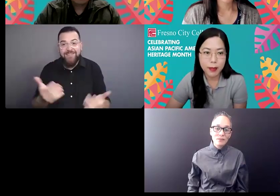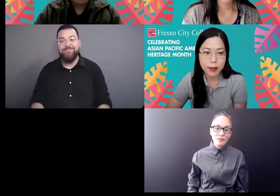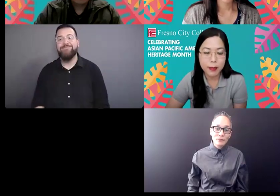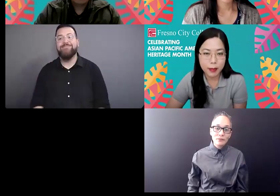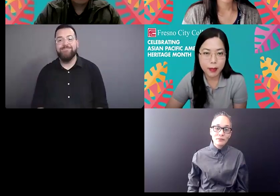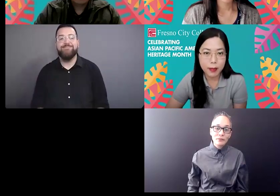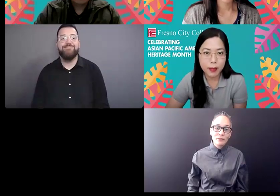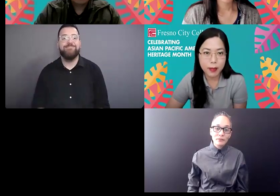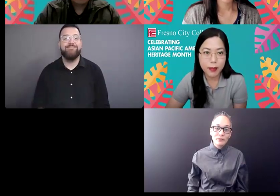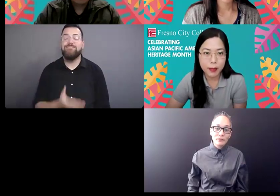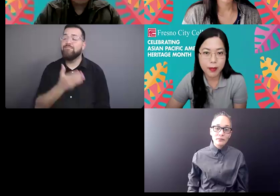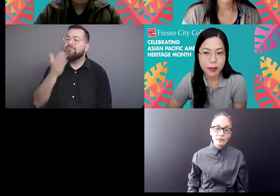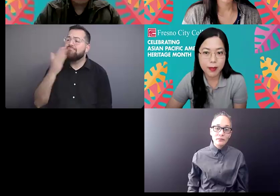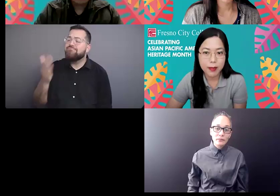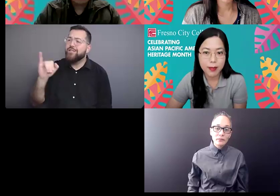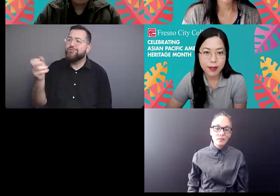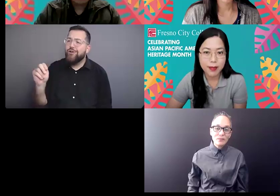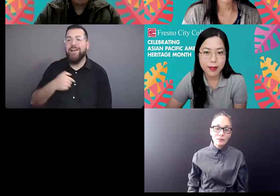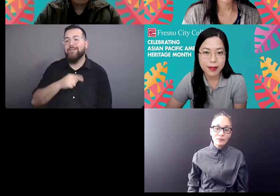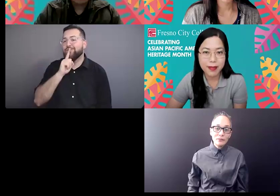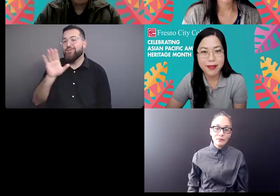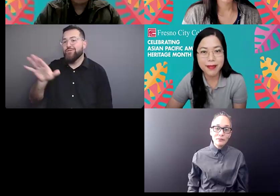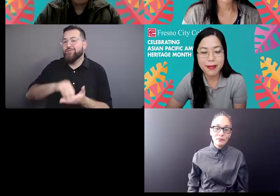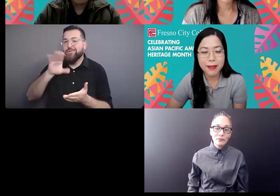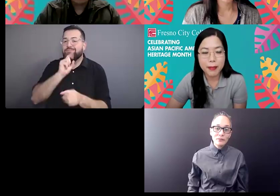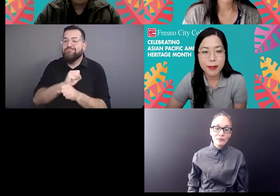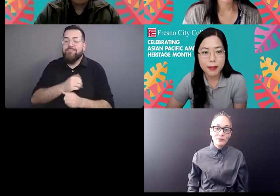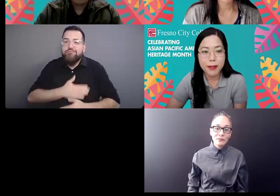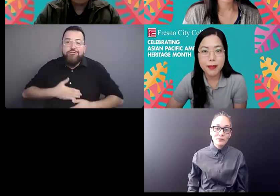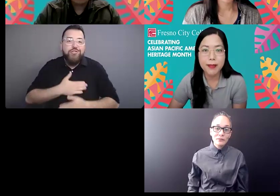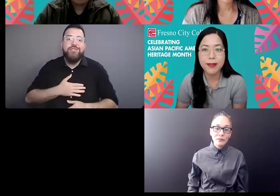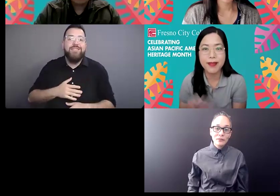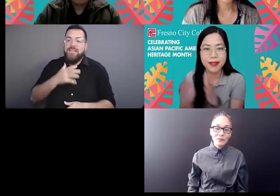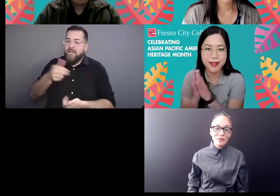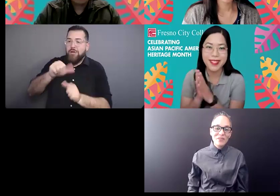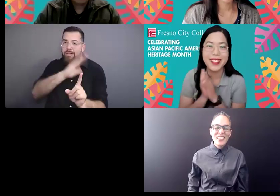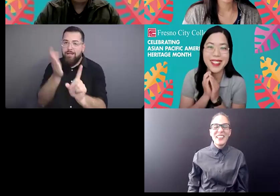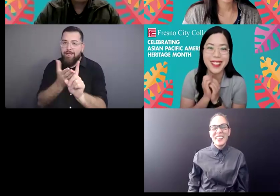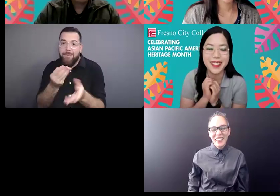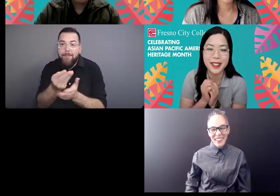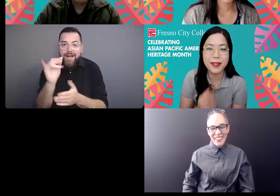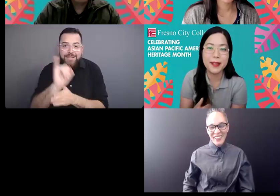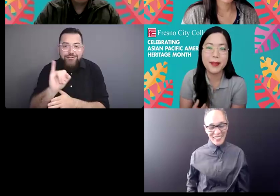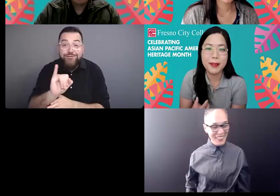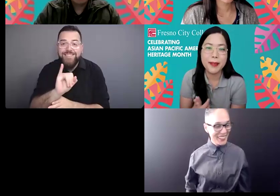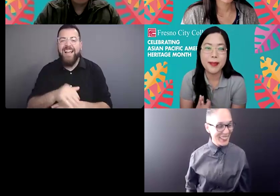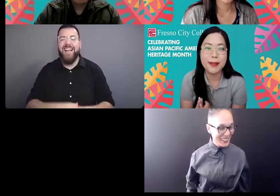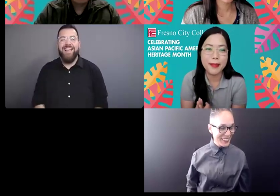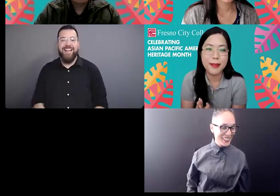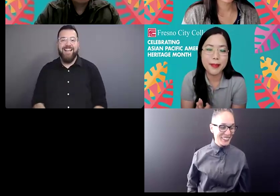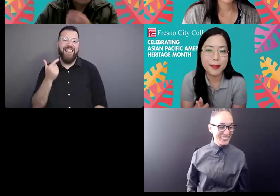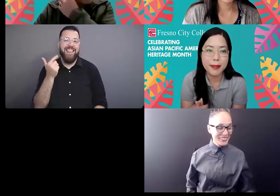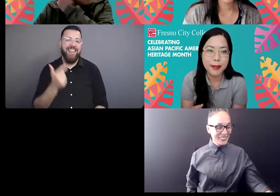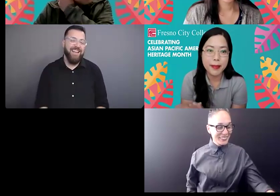Thanks, John. And I'm sure your students appreciate you not trying to sell them on insurance anyways and working with them